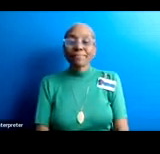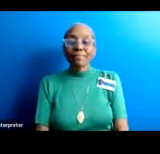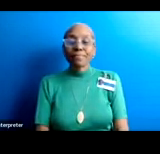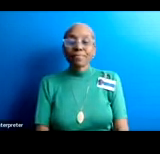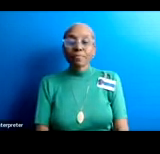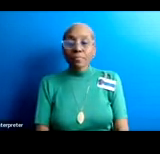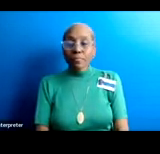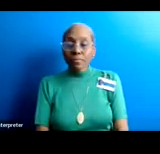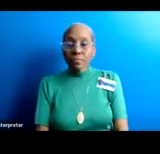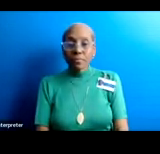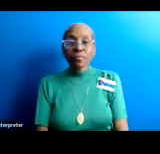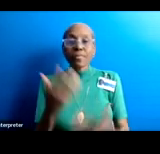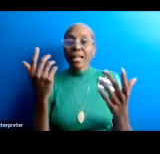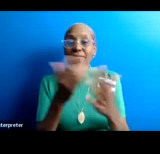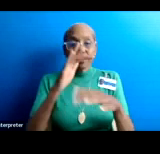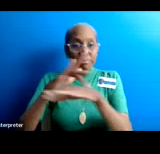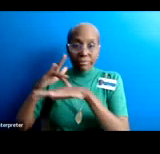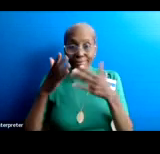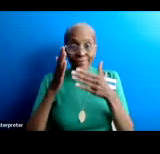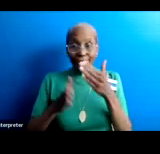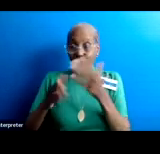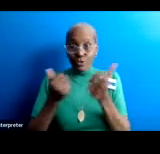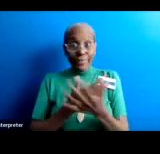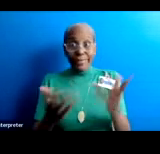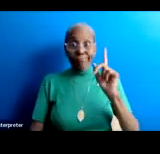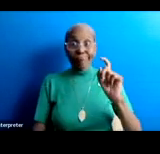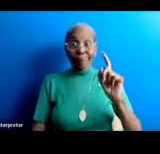Have I gotten to everything?